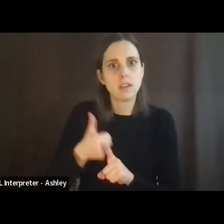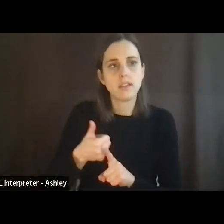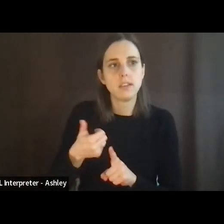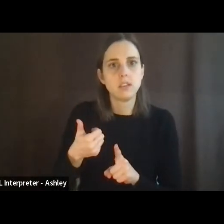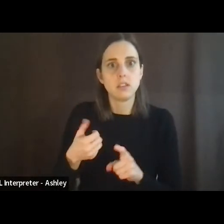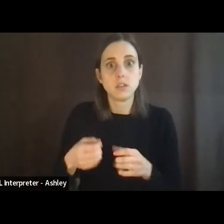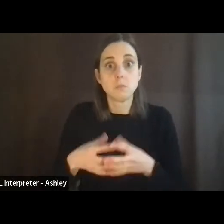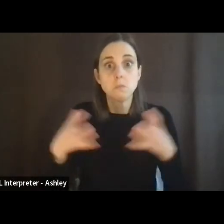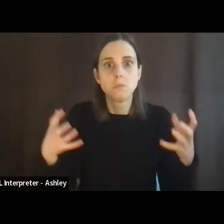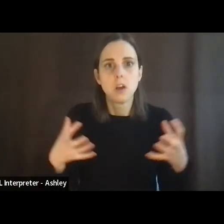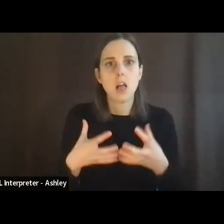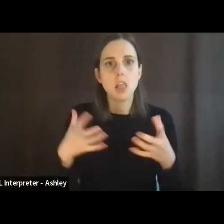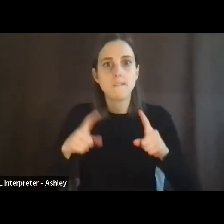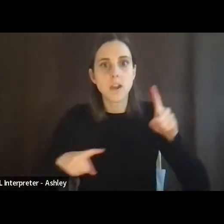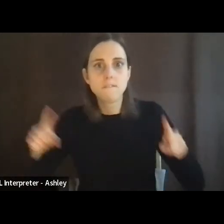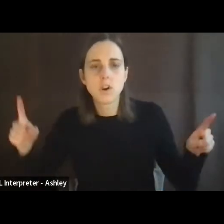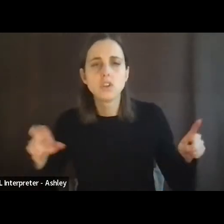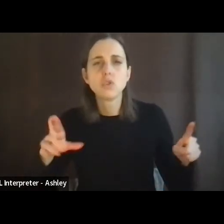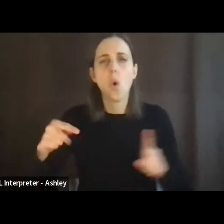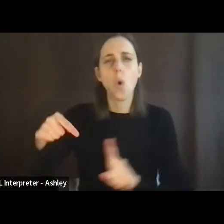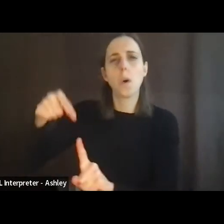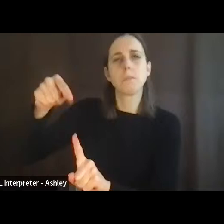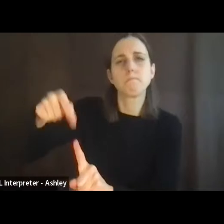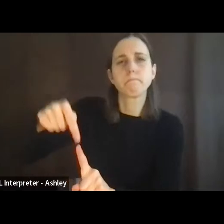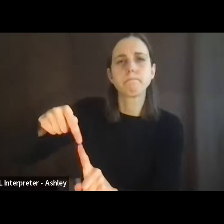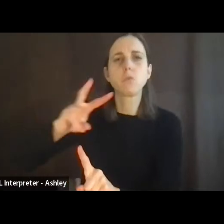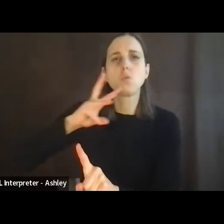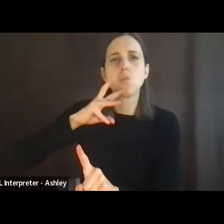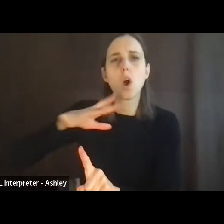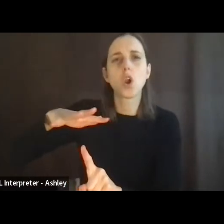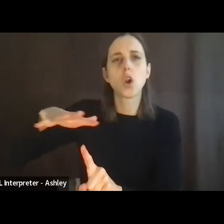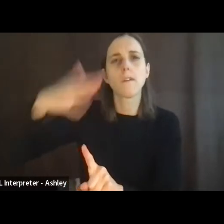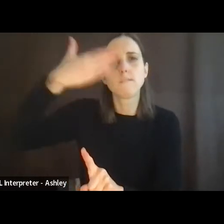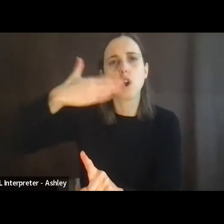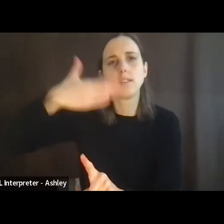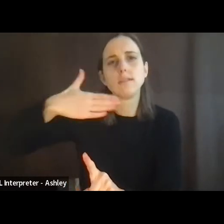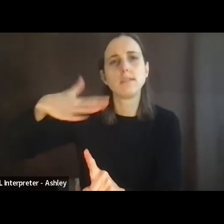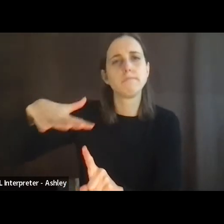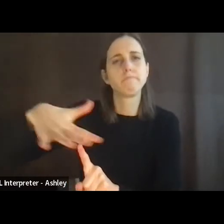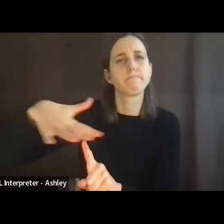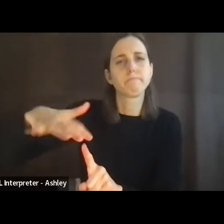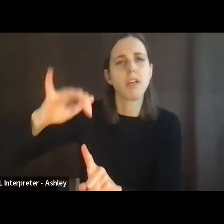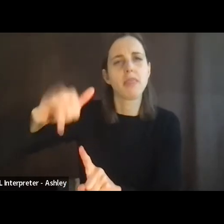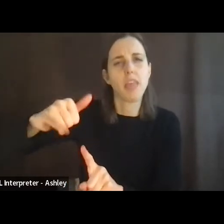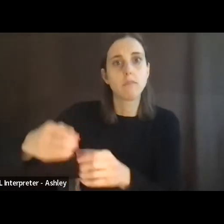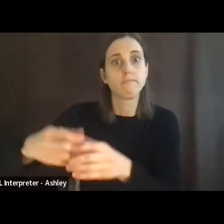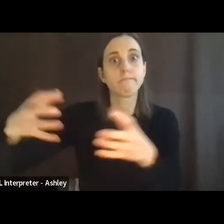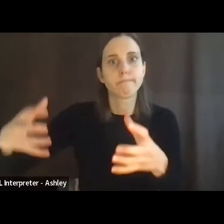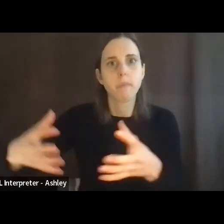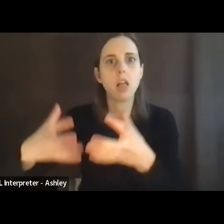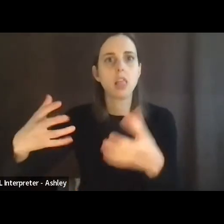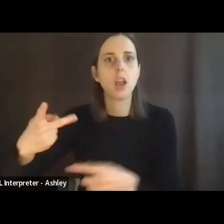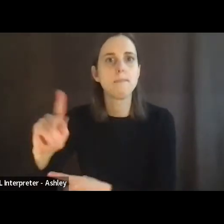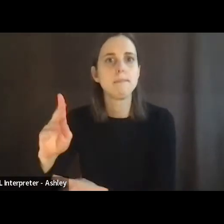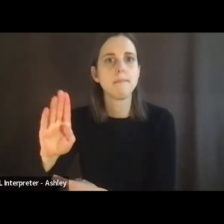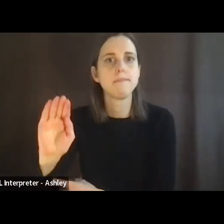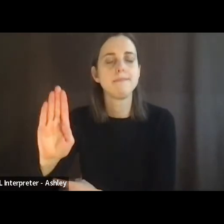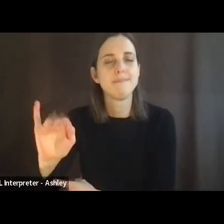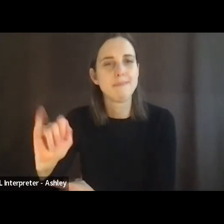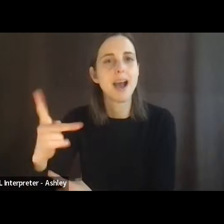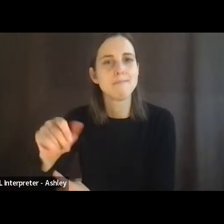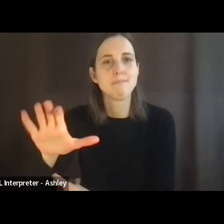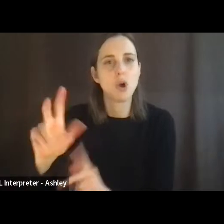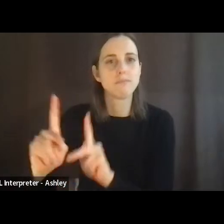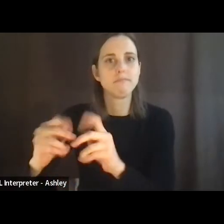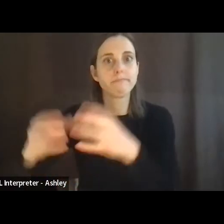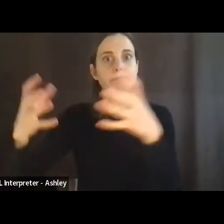be disaggregated. And part of that is because I have other concerns about who gets served by the train and by the